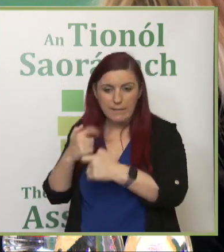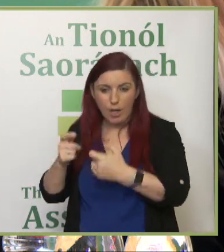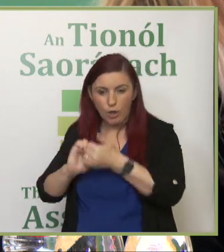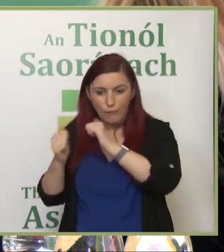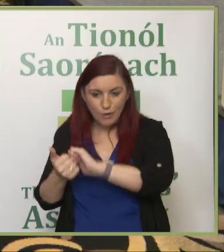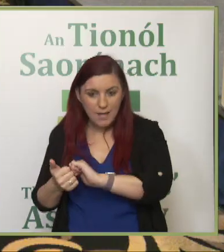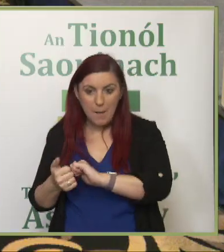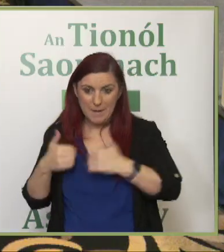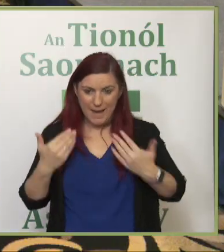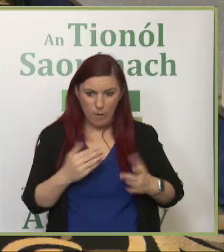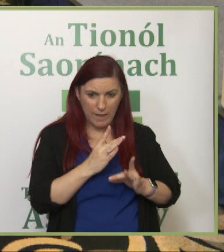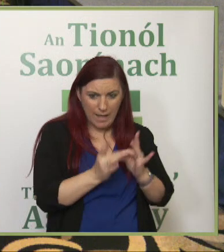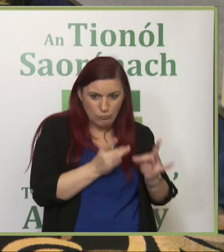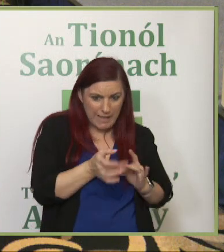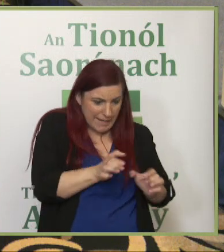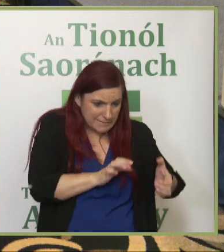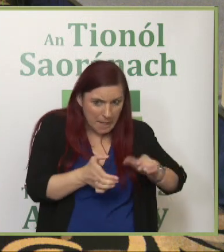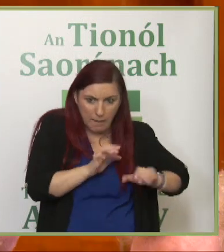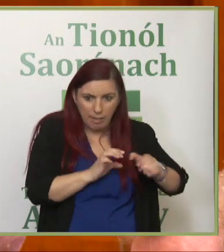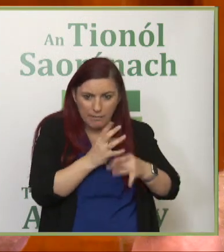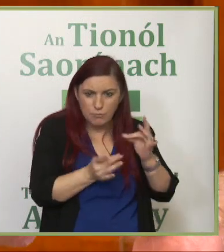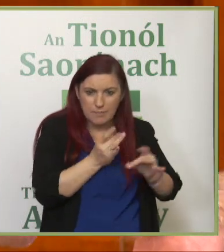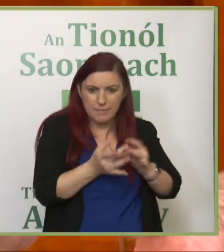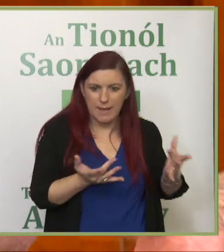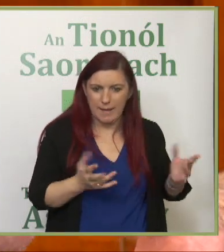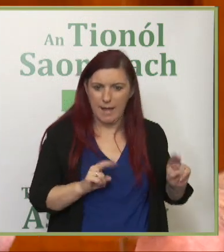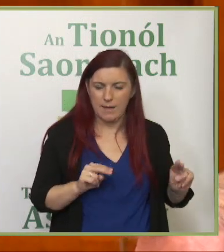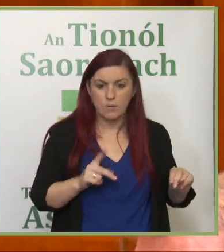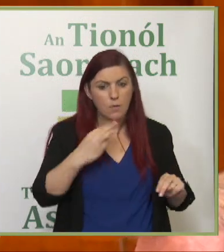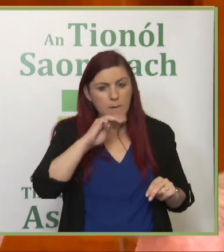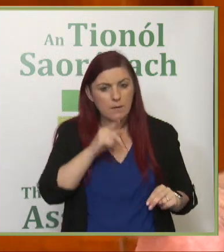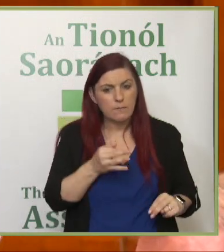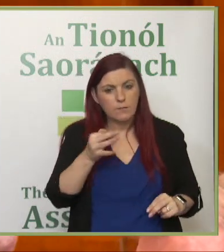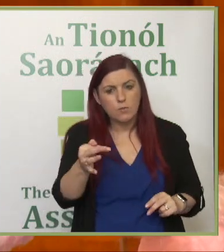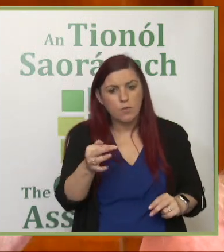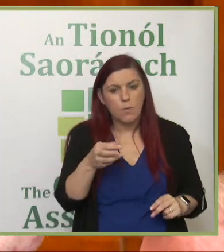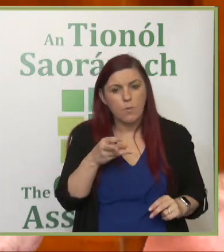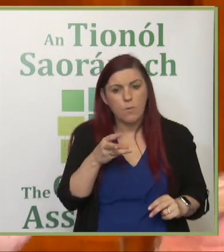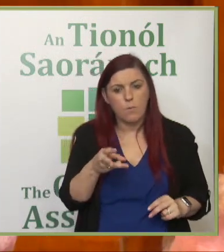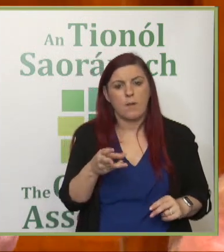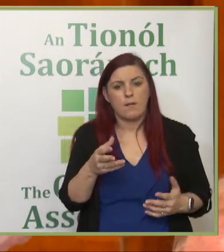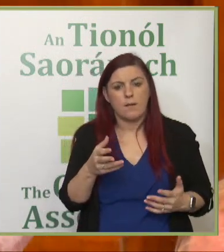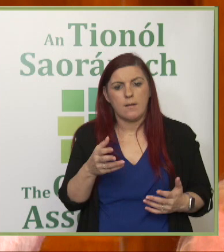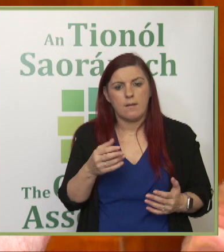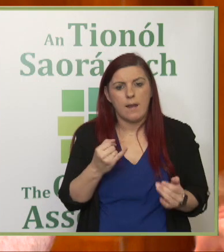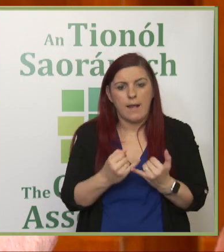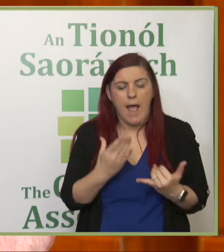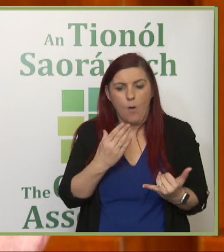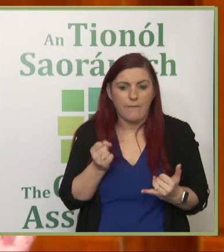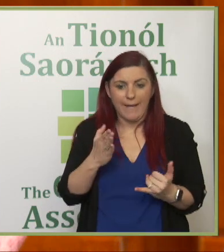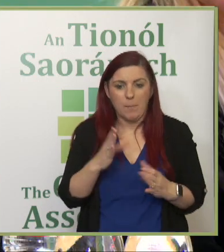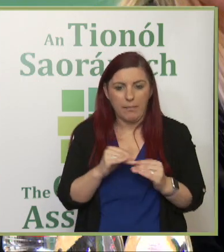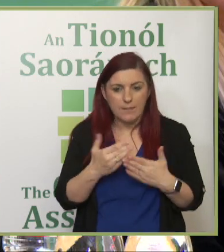for the future. Is that newer type drug a thing of today or the future, or is it, how available is it now, or is this going on as we